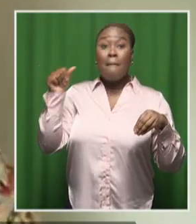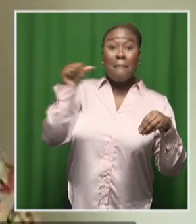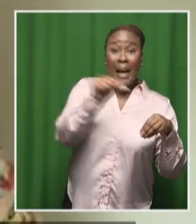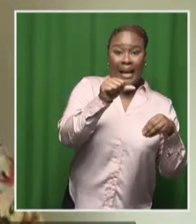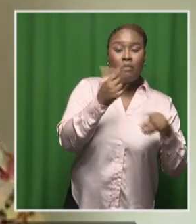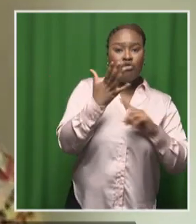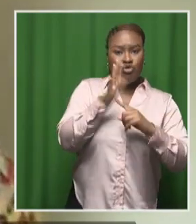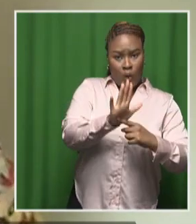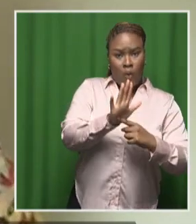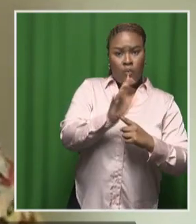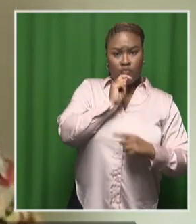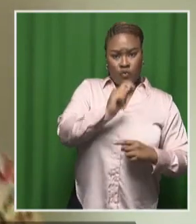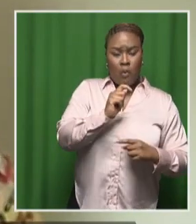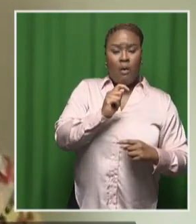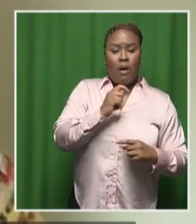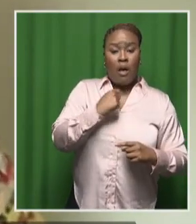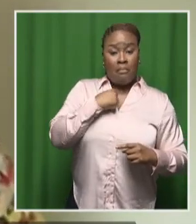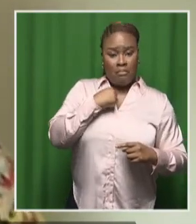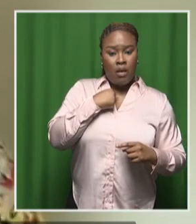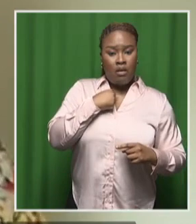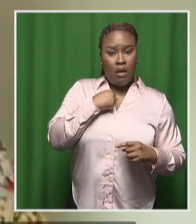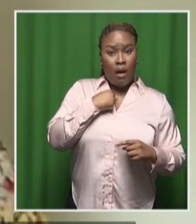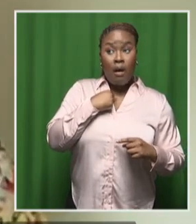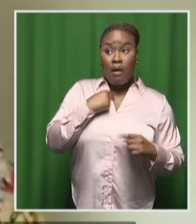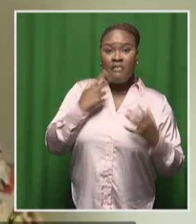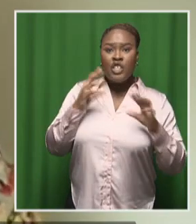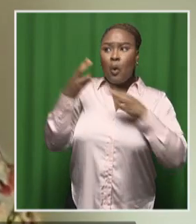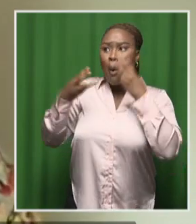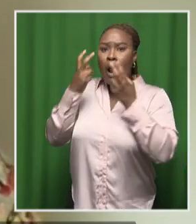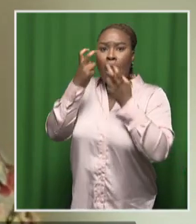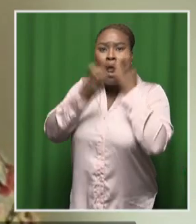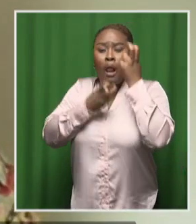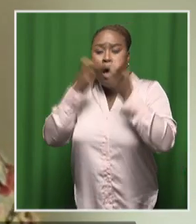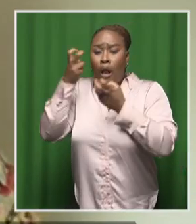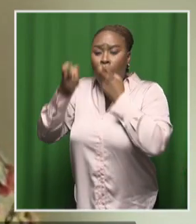court that you actually looked for work.